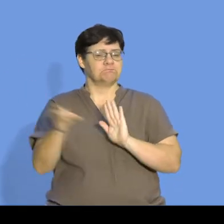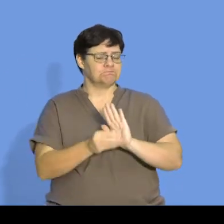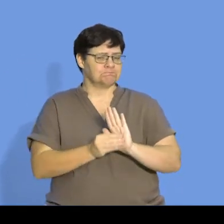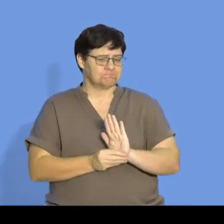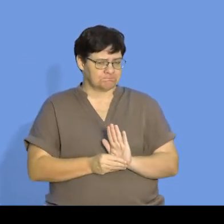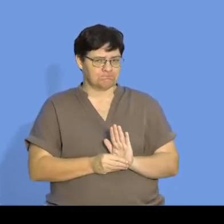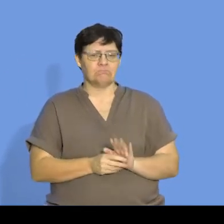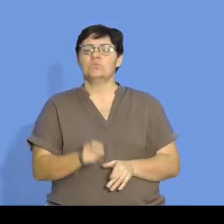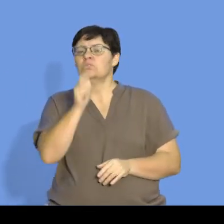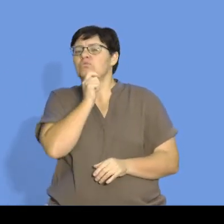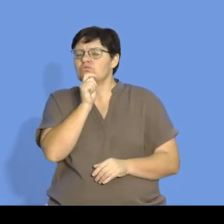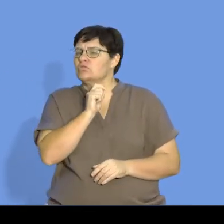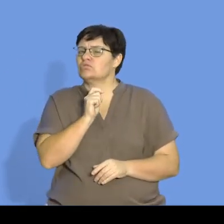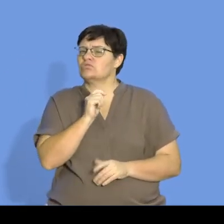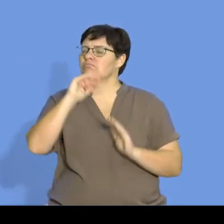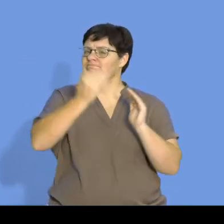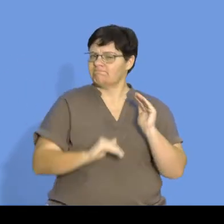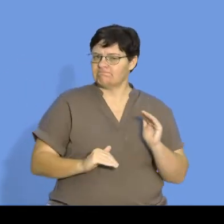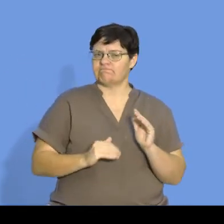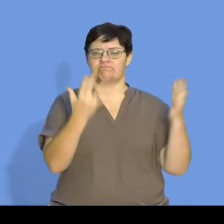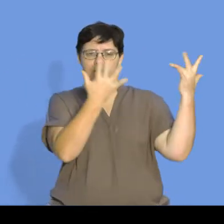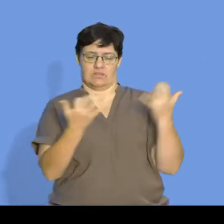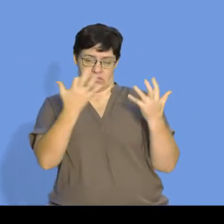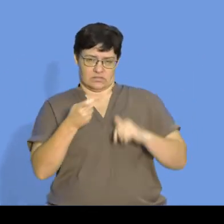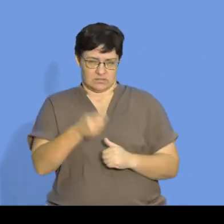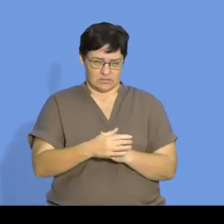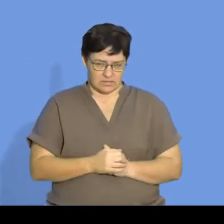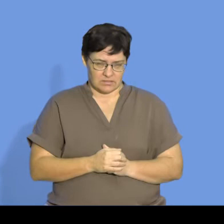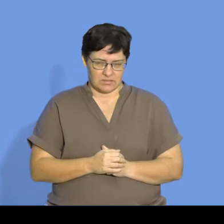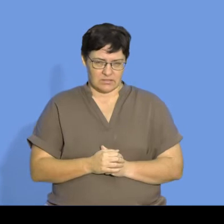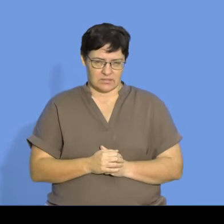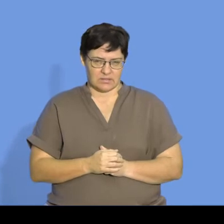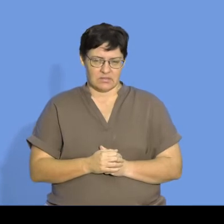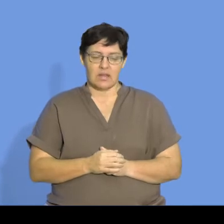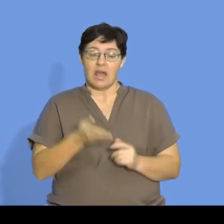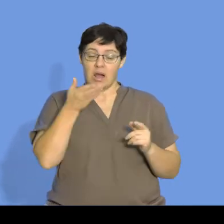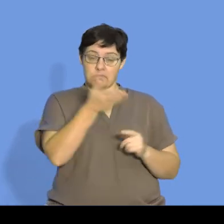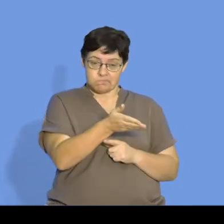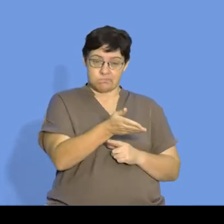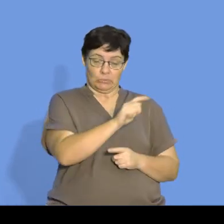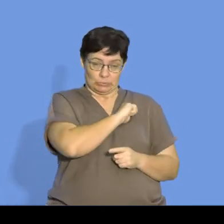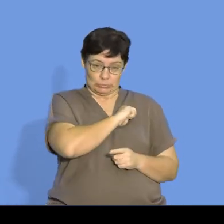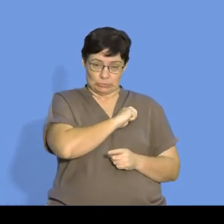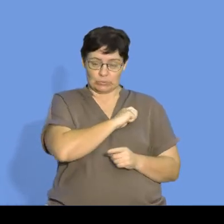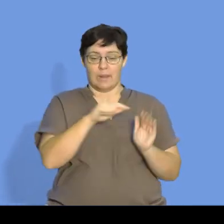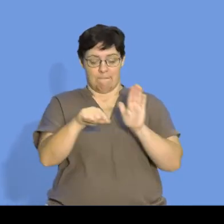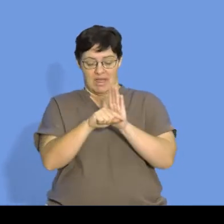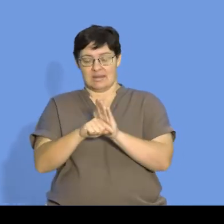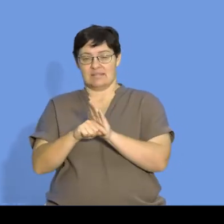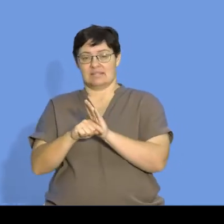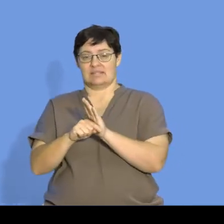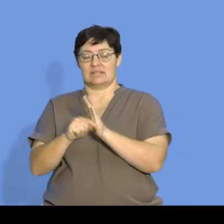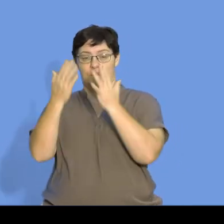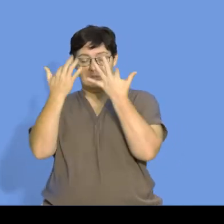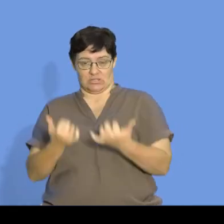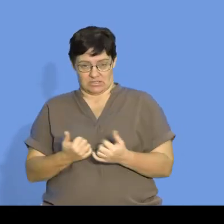recap on this one here, we're using our depreciation as our calculation. We took our actual minus the budgeted. It gave